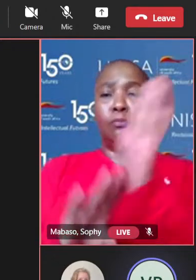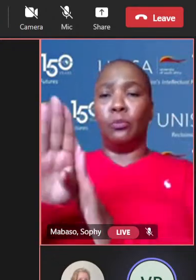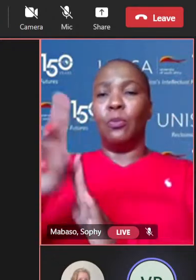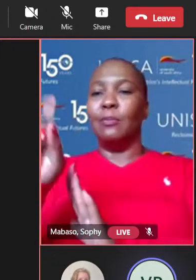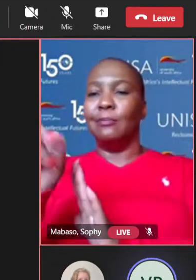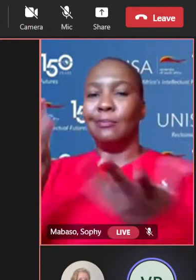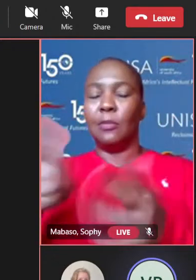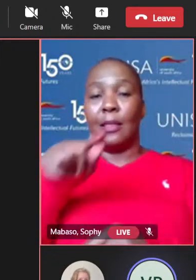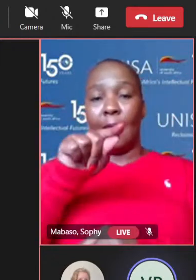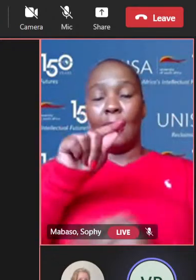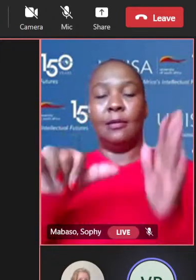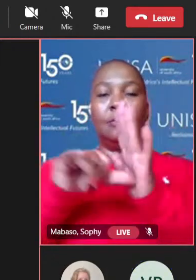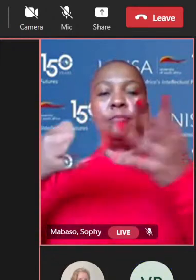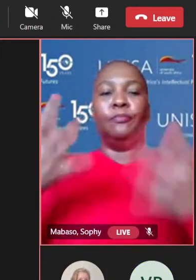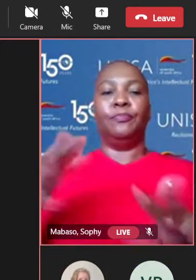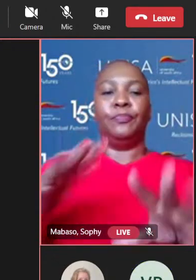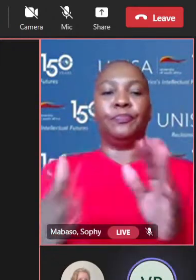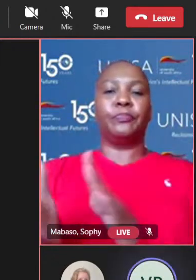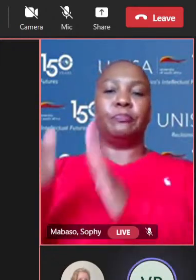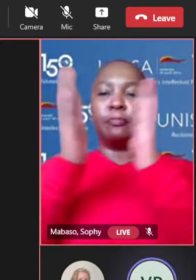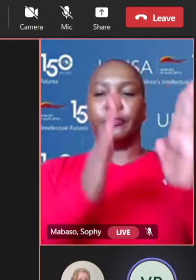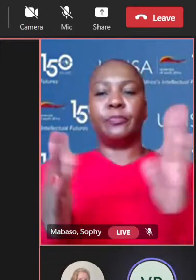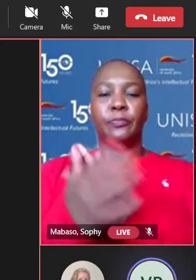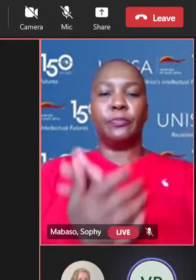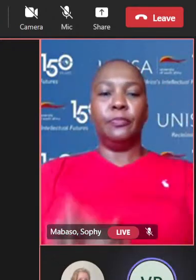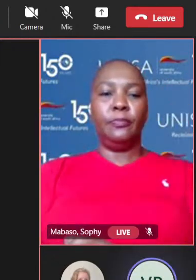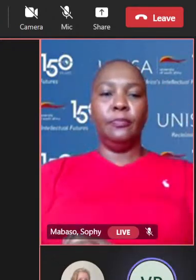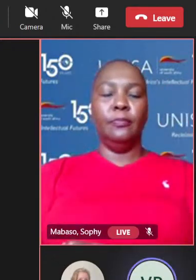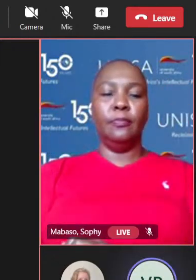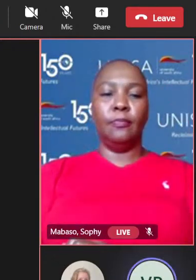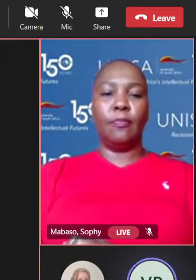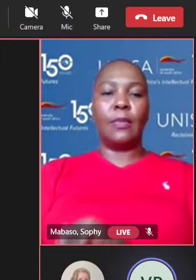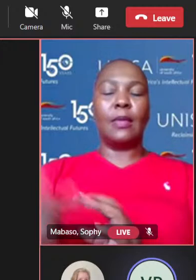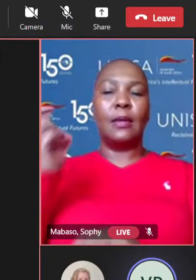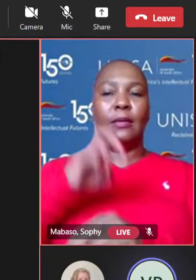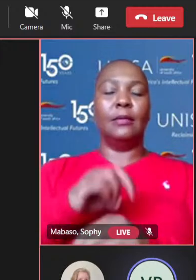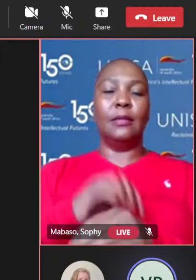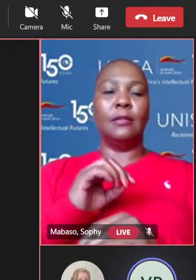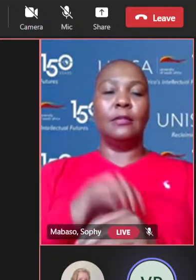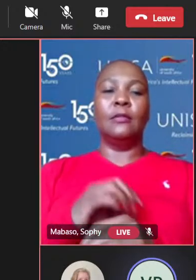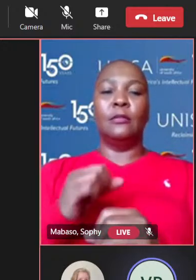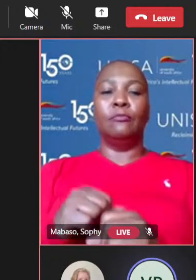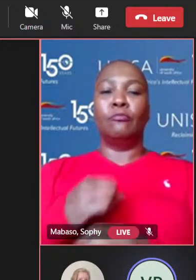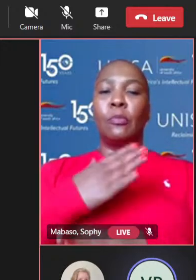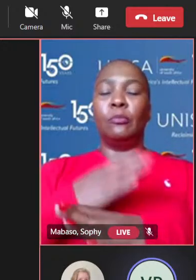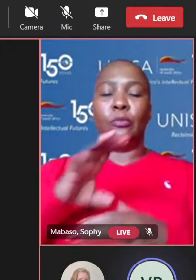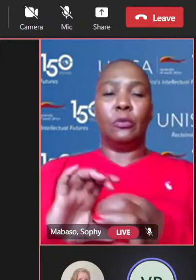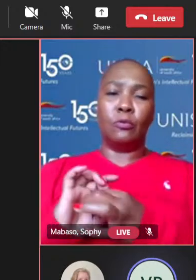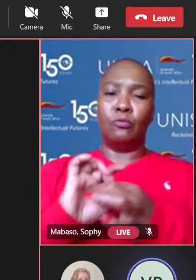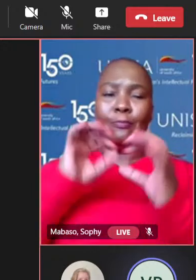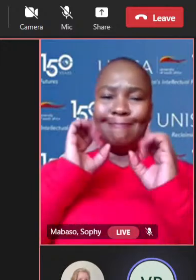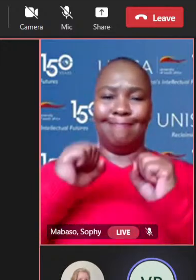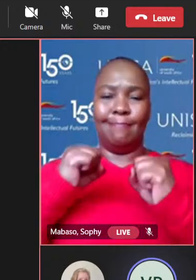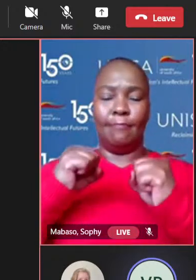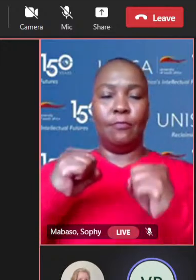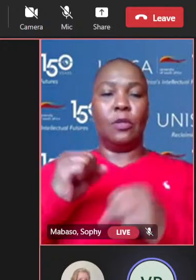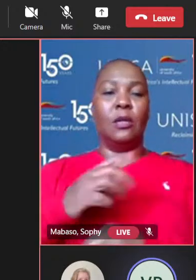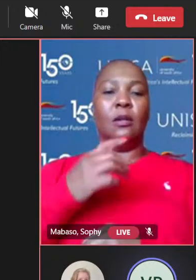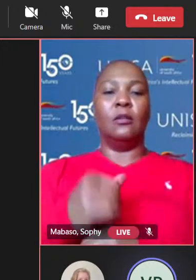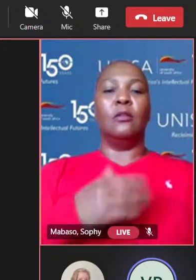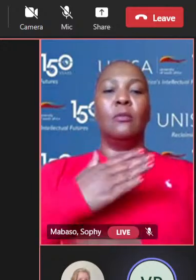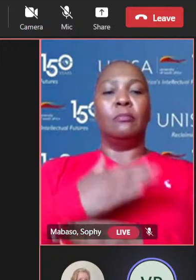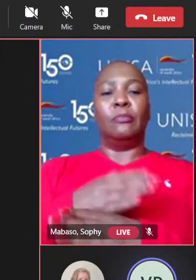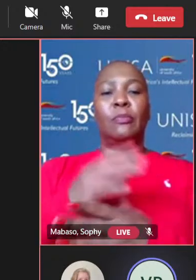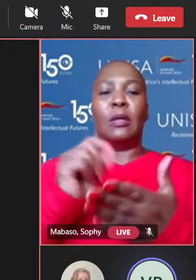important. Next slide, please. And the next thing that you need to commit to, as you say, you need to commit to your studies. So by committing your studies, you need to write down